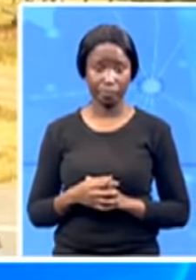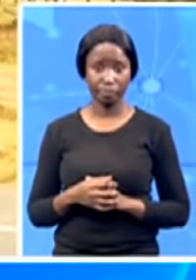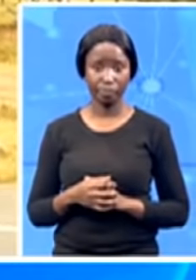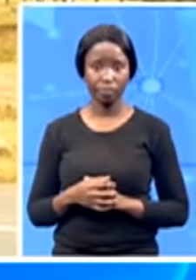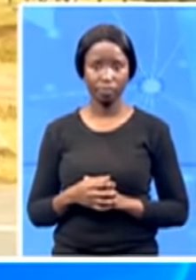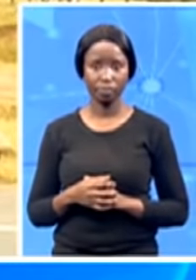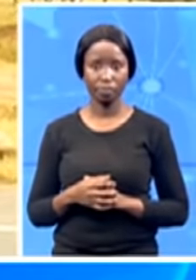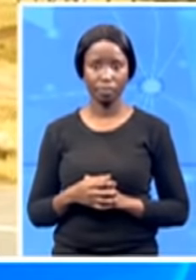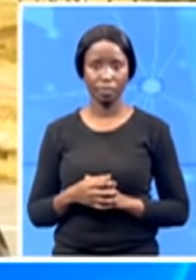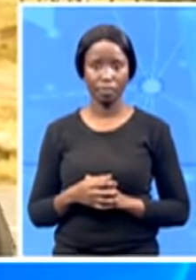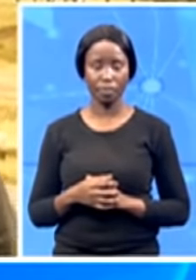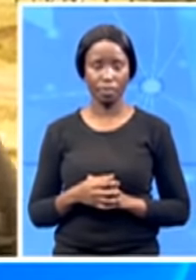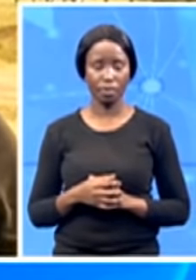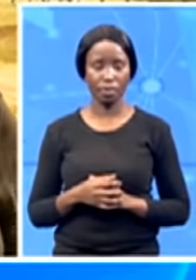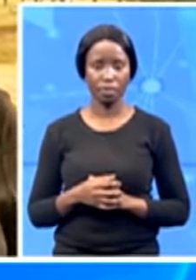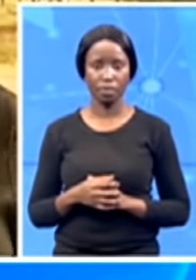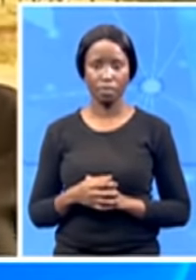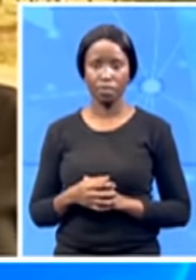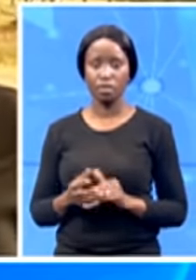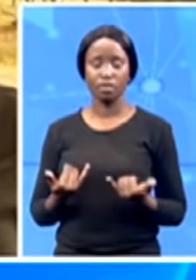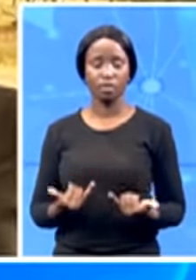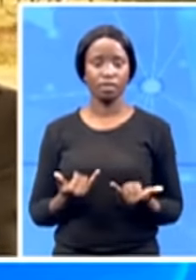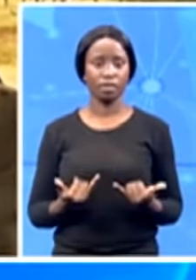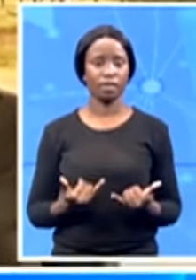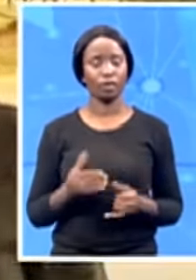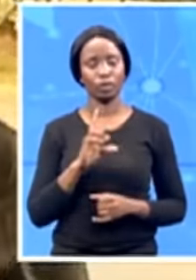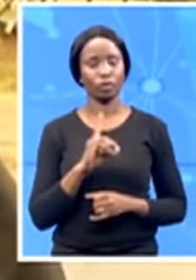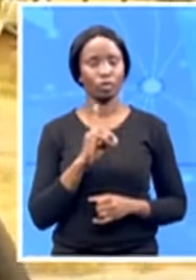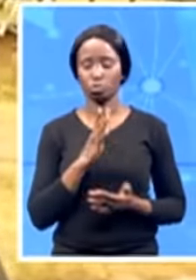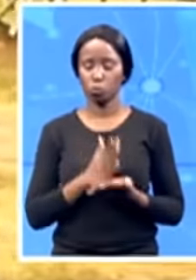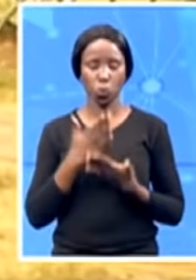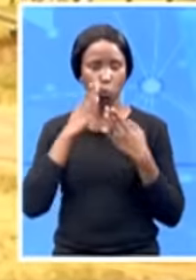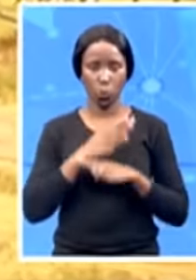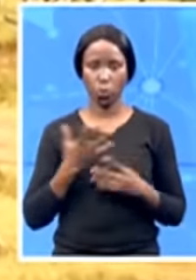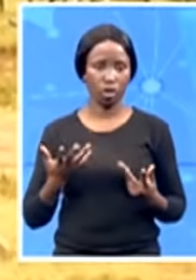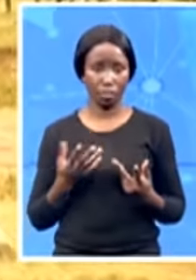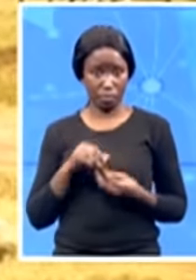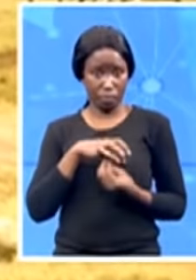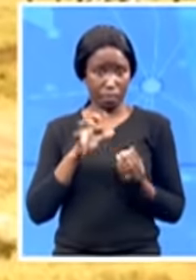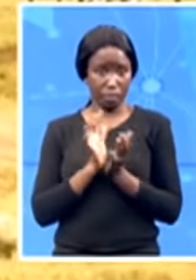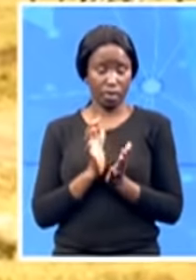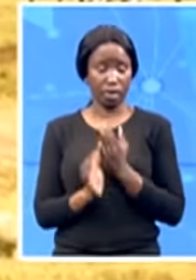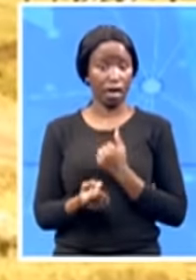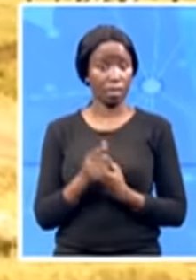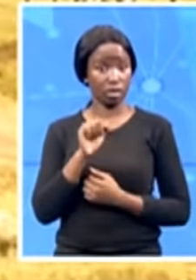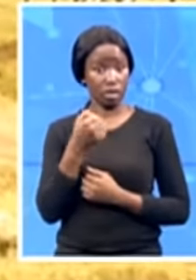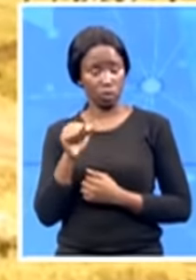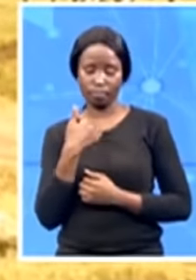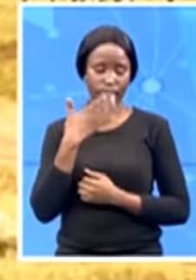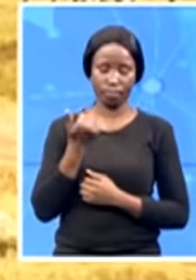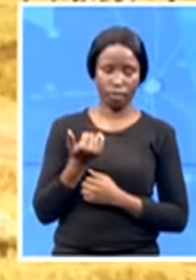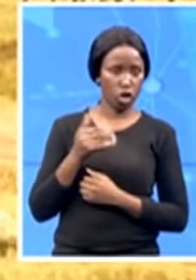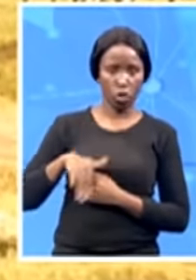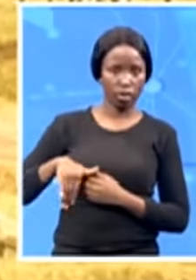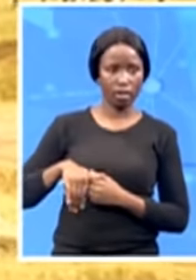At this point, Desiree, we're uncertain whether or not this family meeting has taken place. We were told that the former